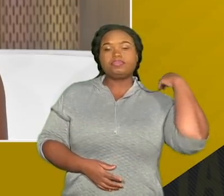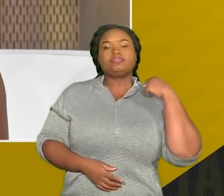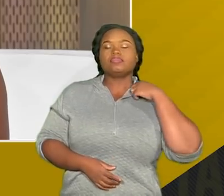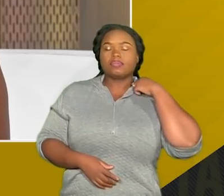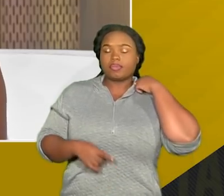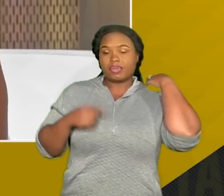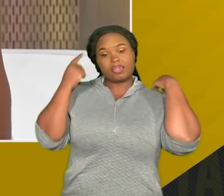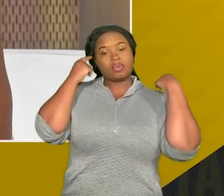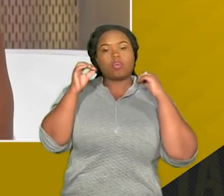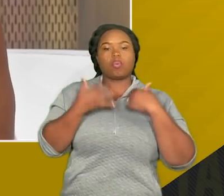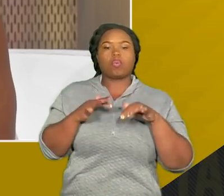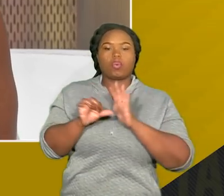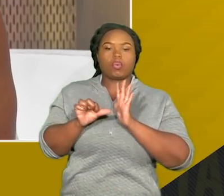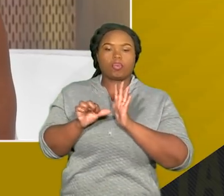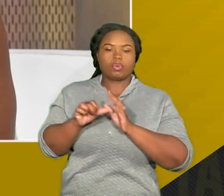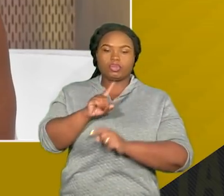very important question that you ask.